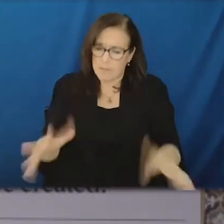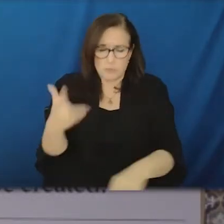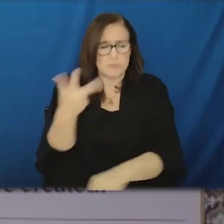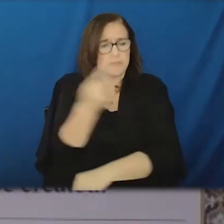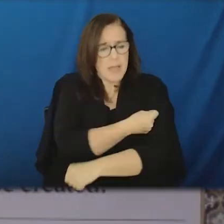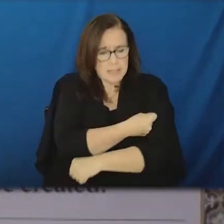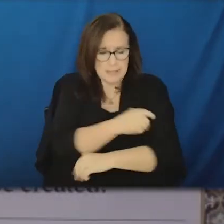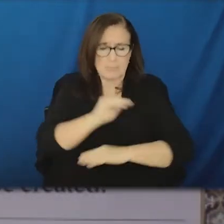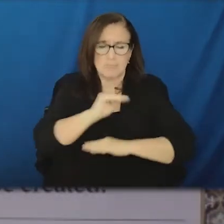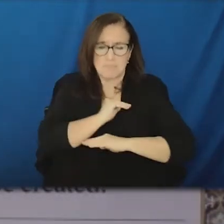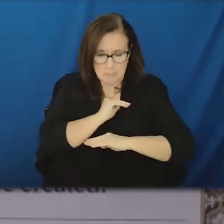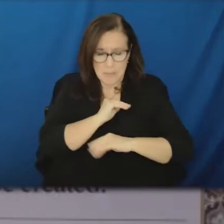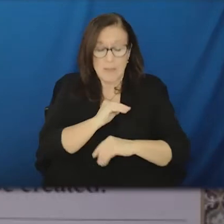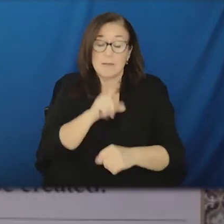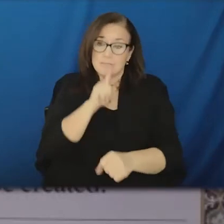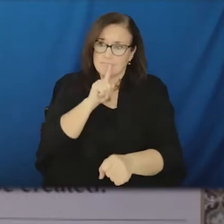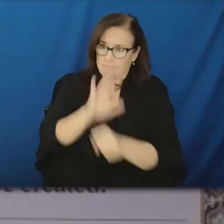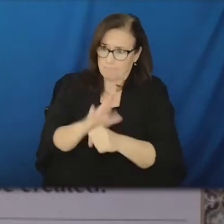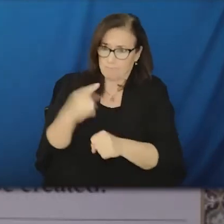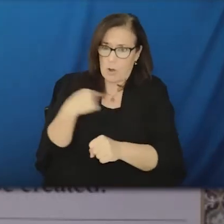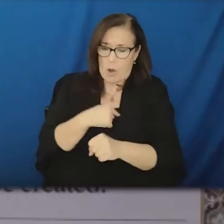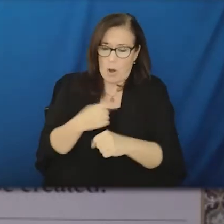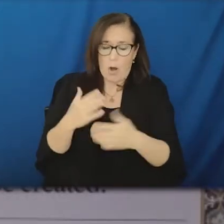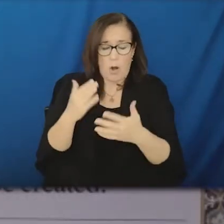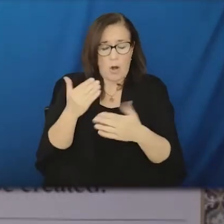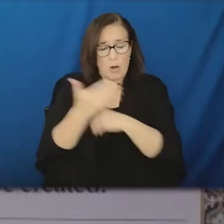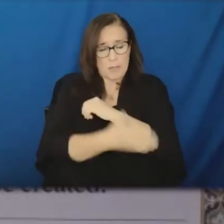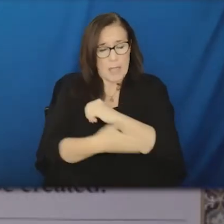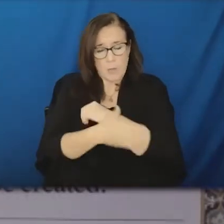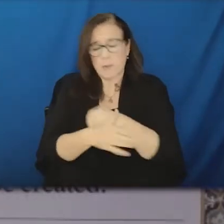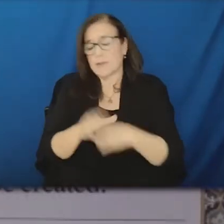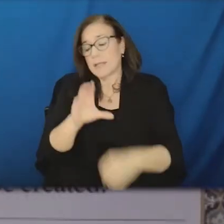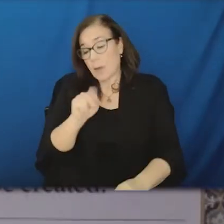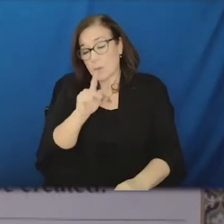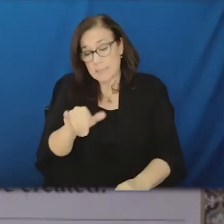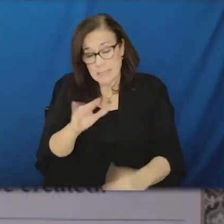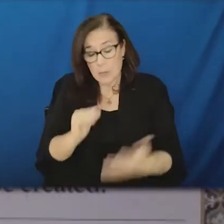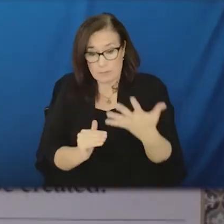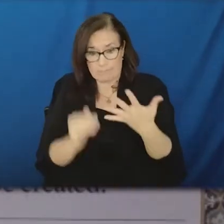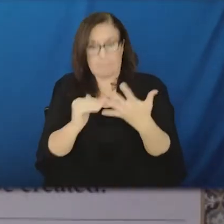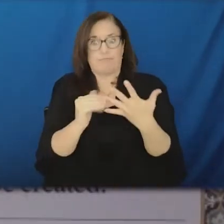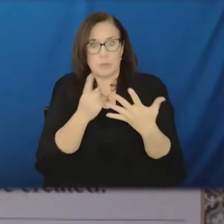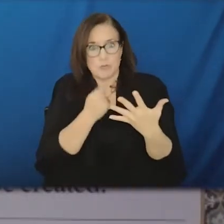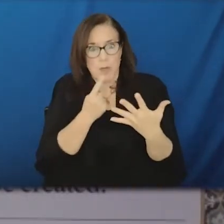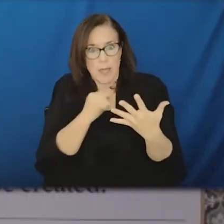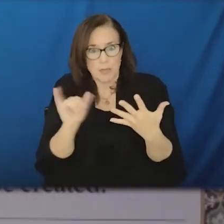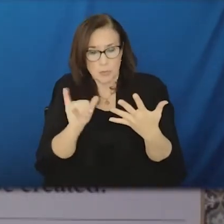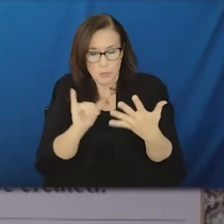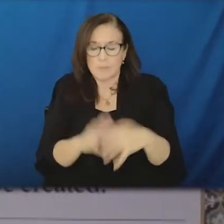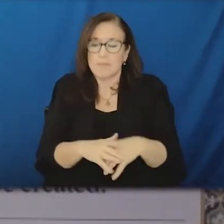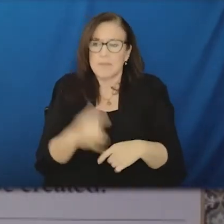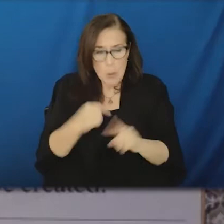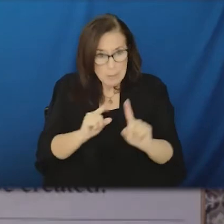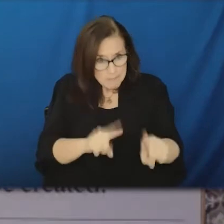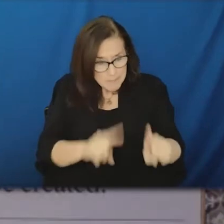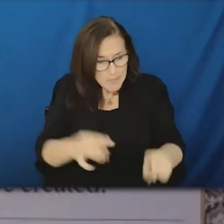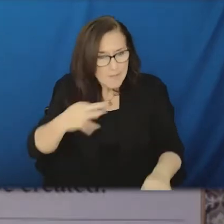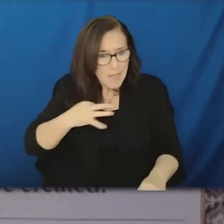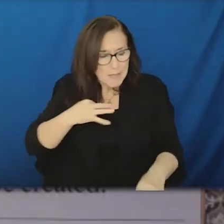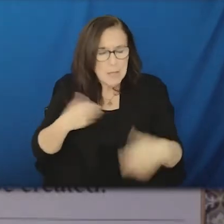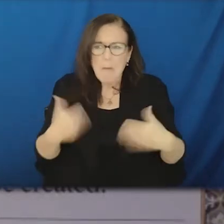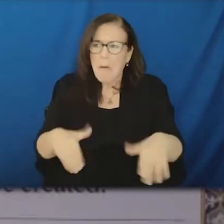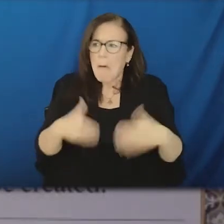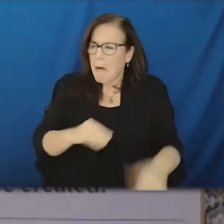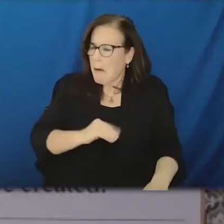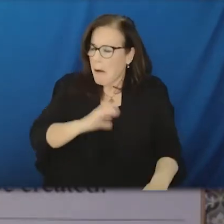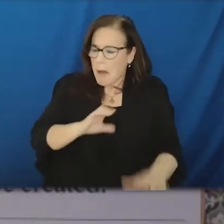ensure that our county returns to the red tier. And it has been such a fantastic experience. And as Ms. Capps said, the last 3 days